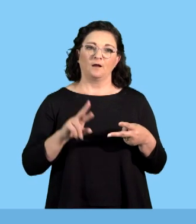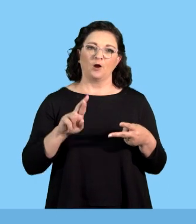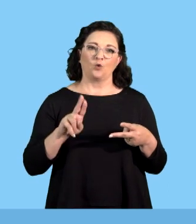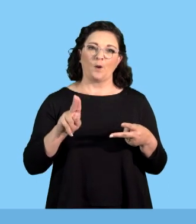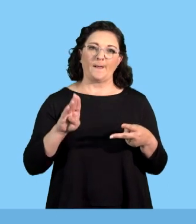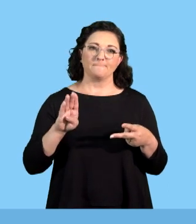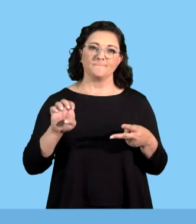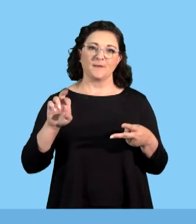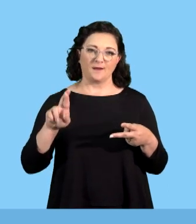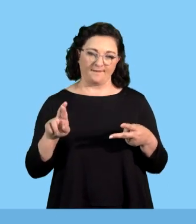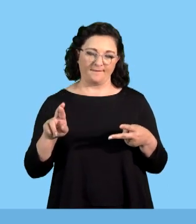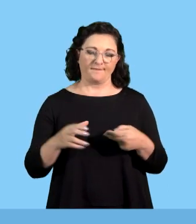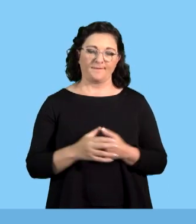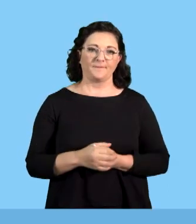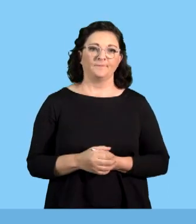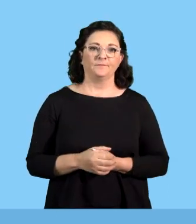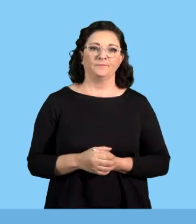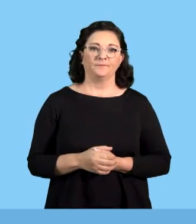rubber.